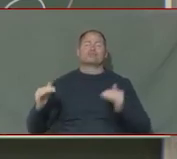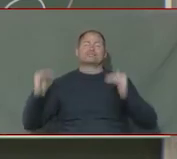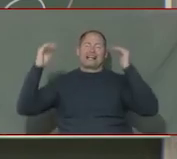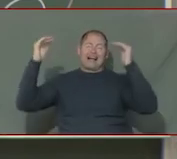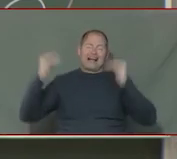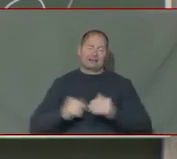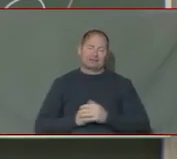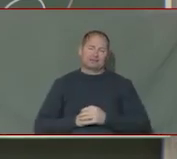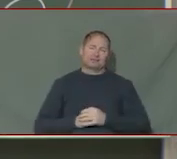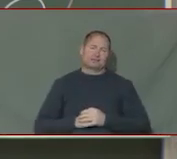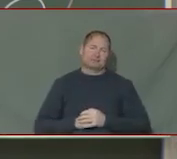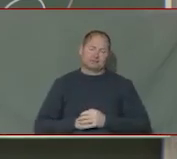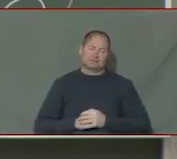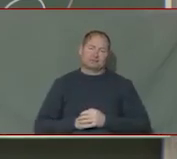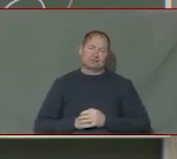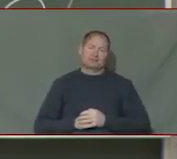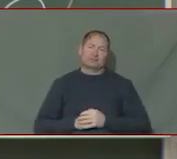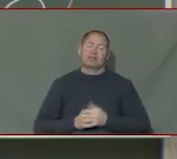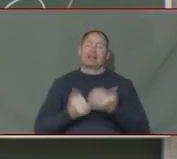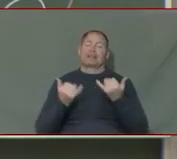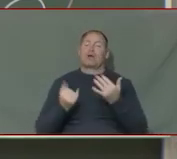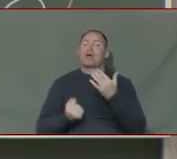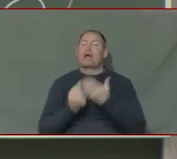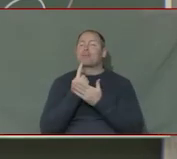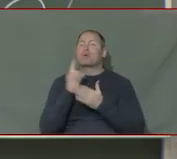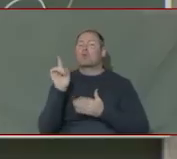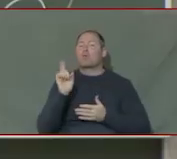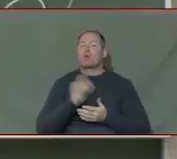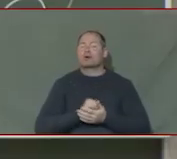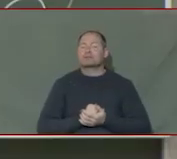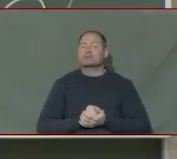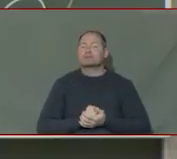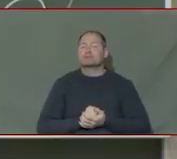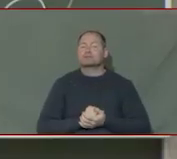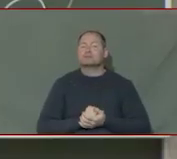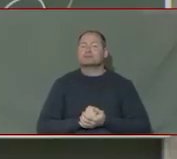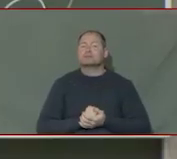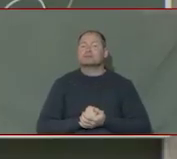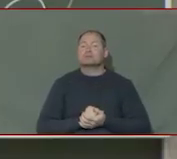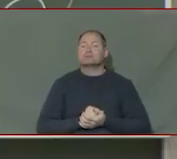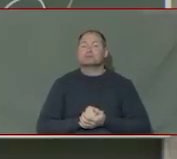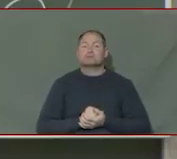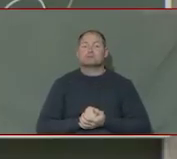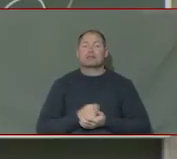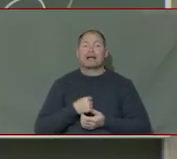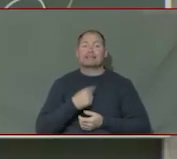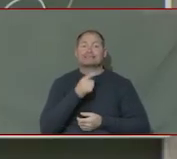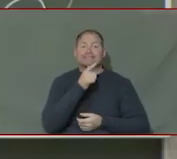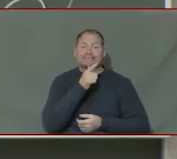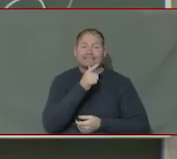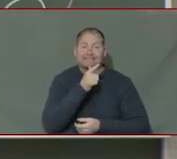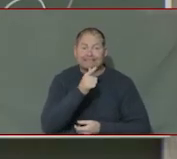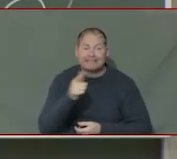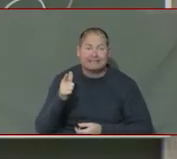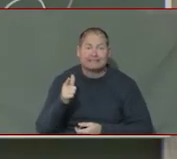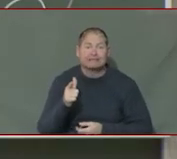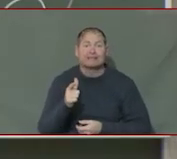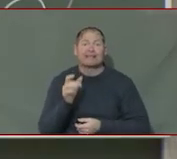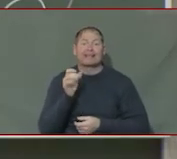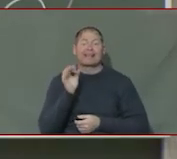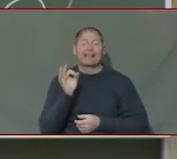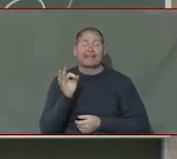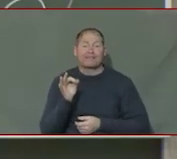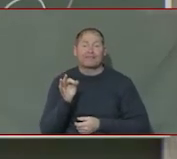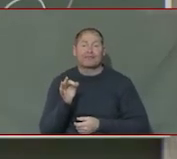say it's there. What will be the consequences? I've taught learners young as you that were suffering from diabetes